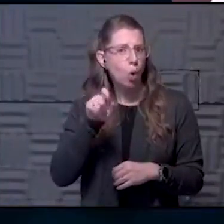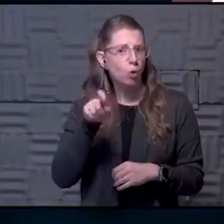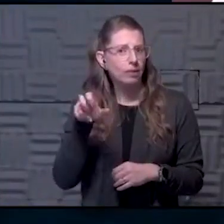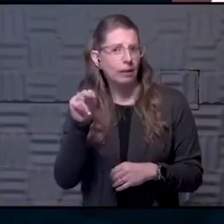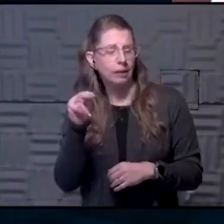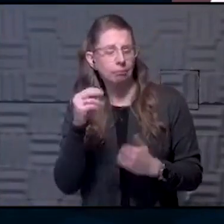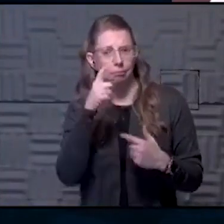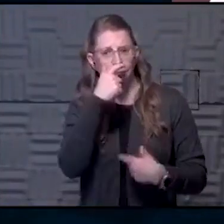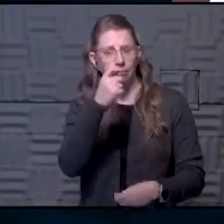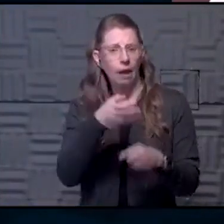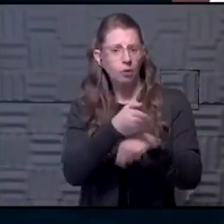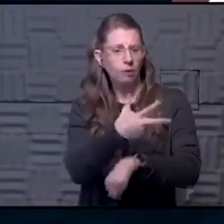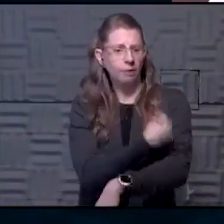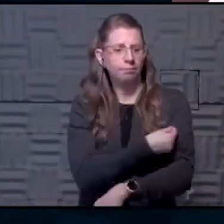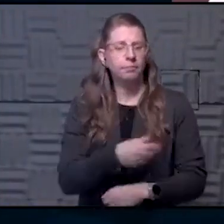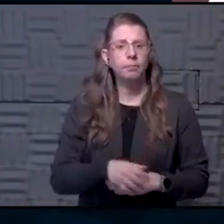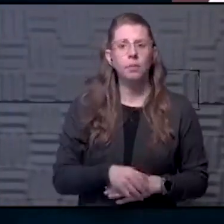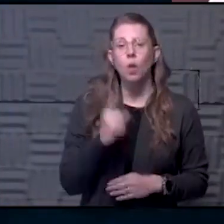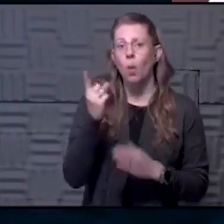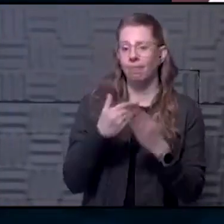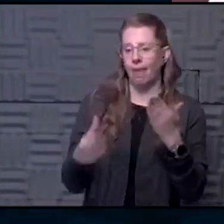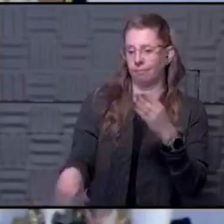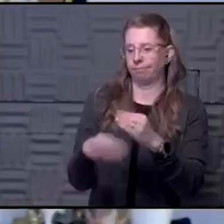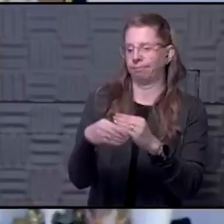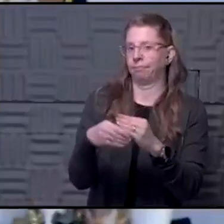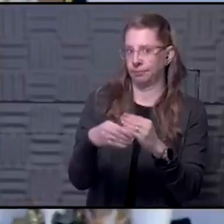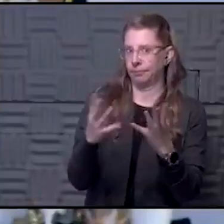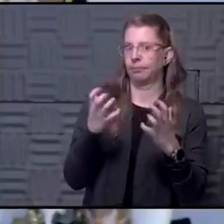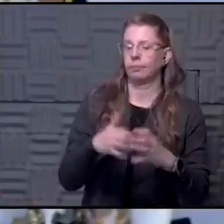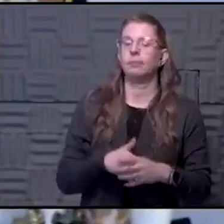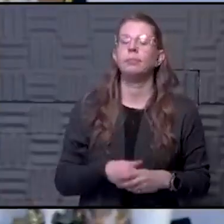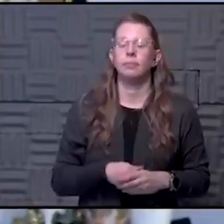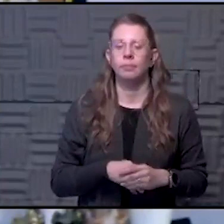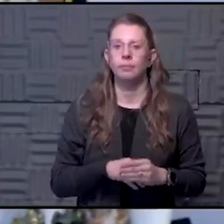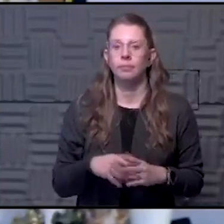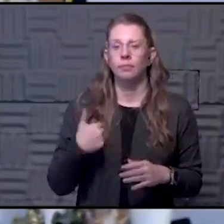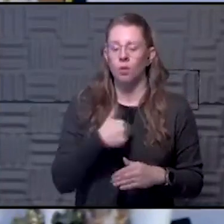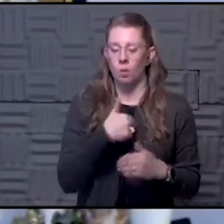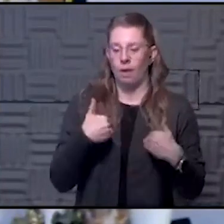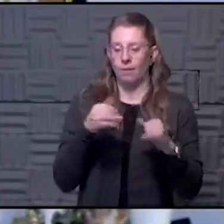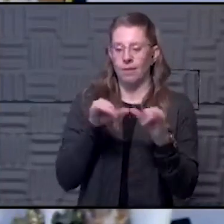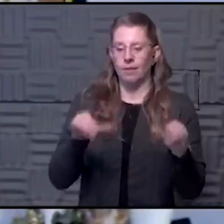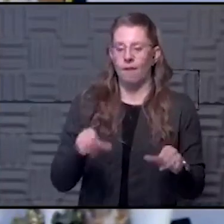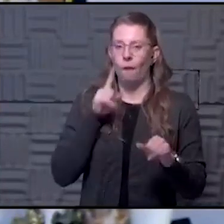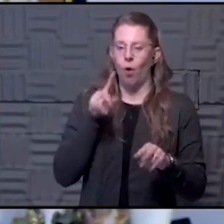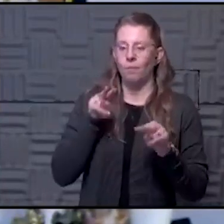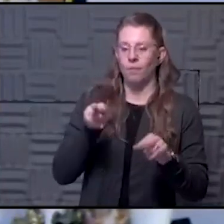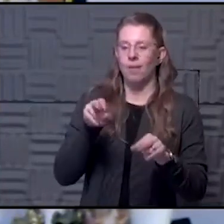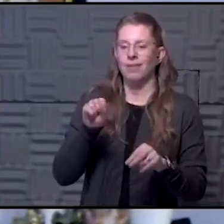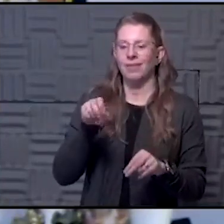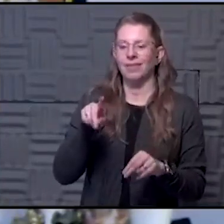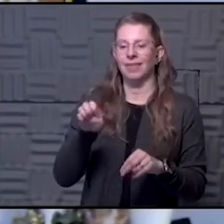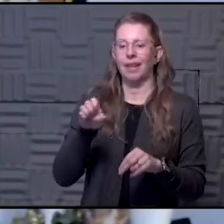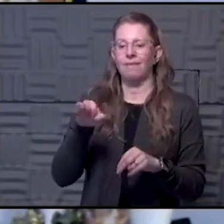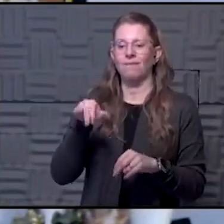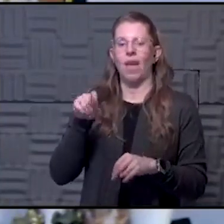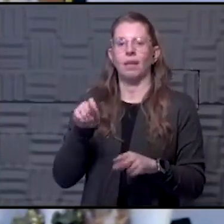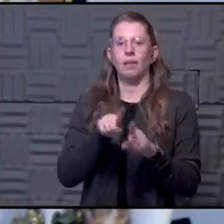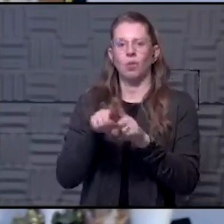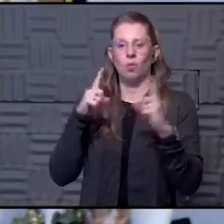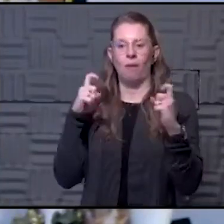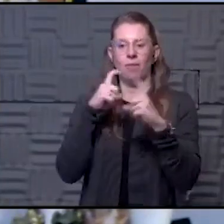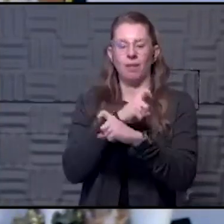that? Yeah, one thing to add is that we have a system for monitoring side effects and complications called